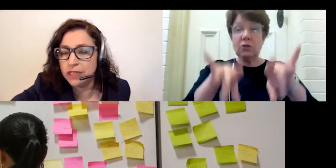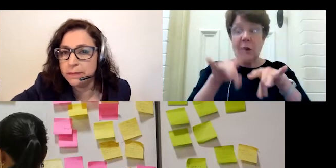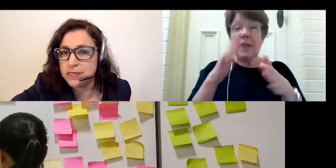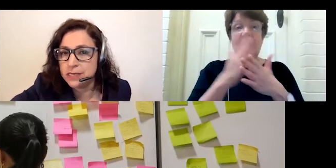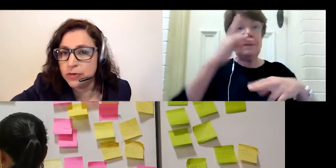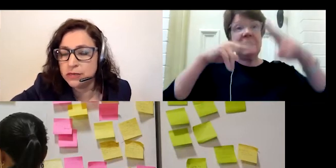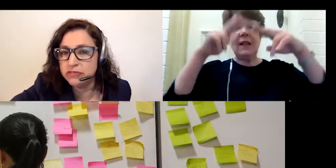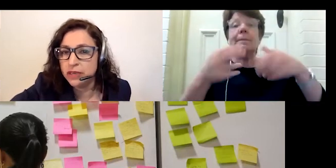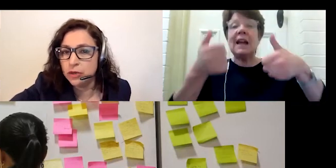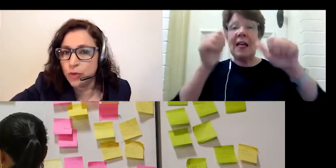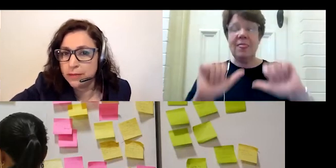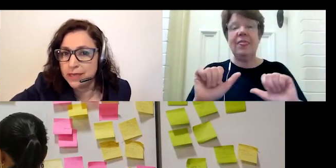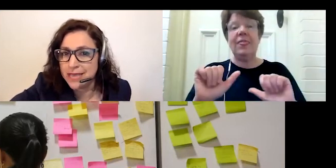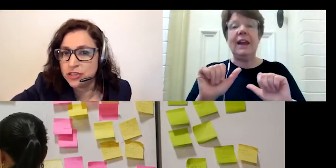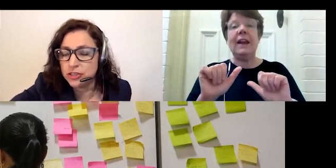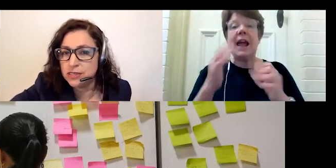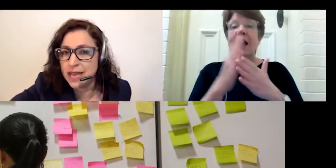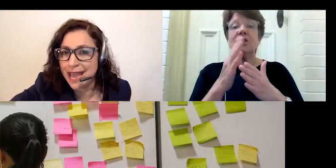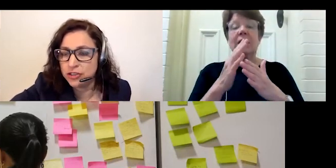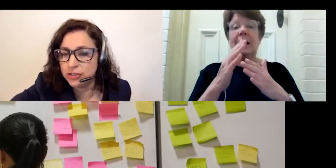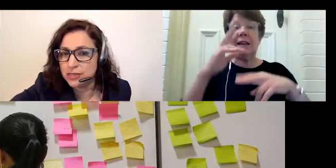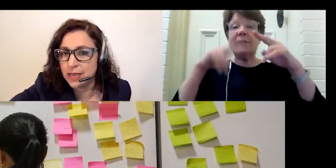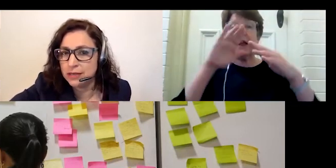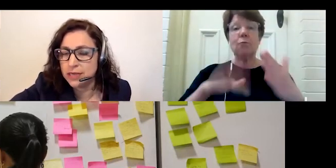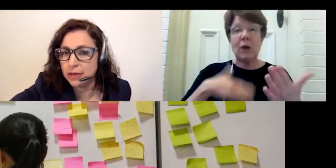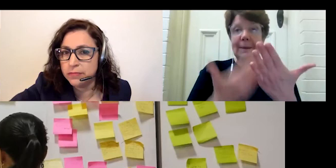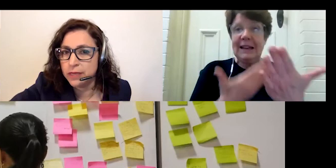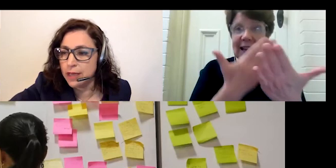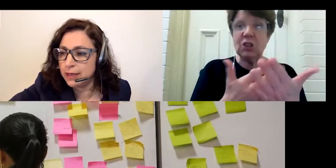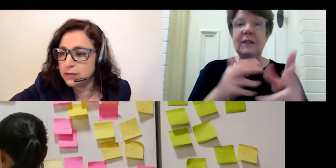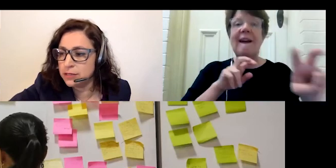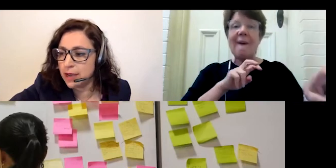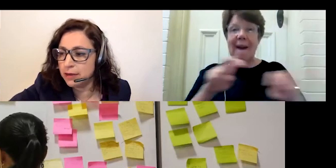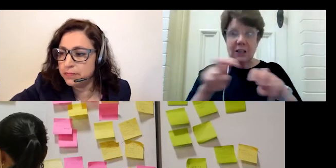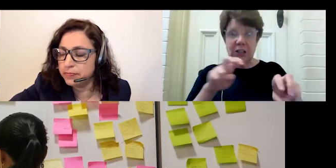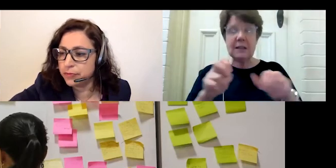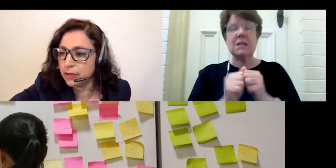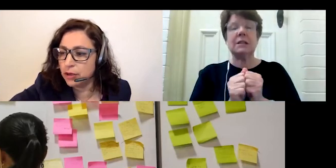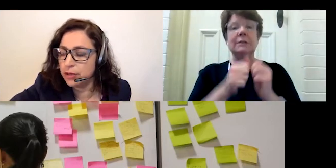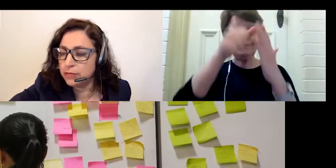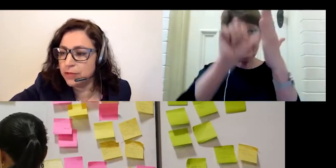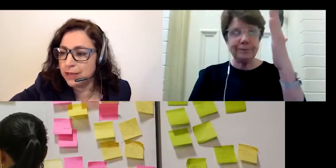them develop a series of recommendations and actions and